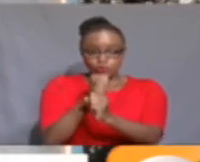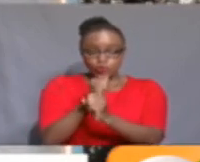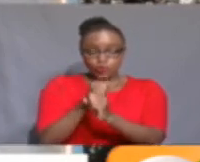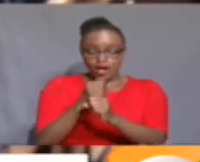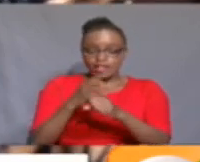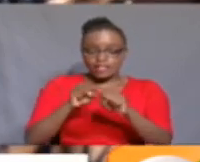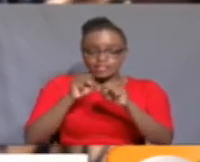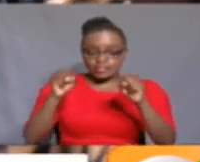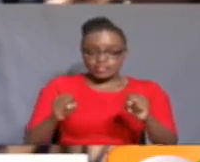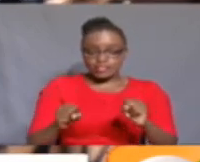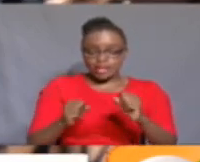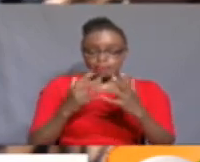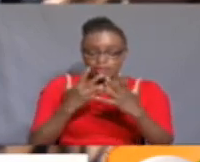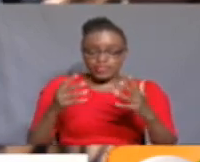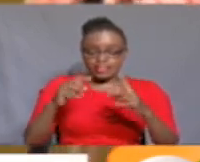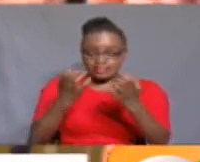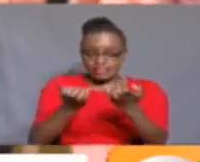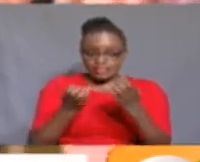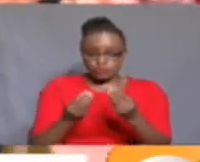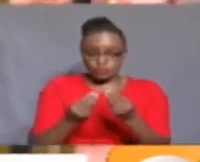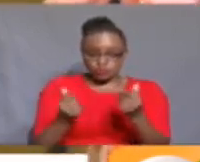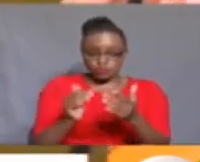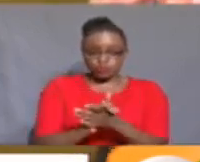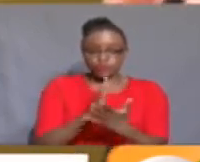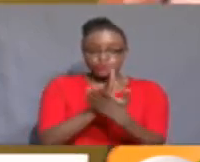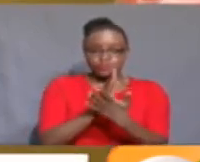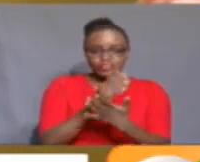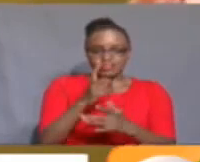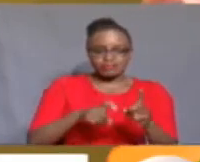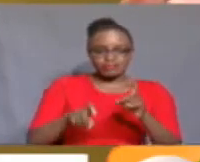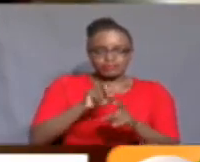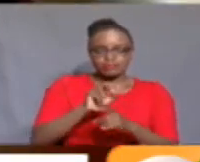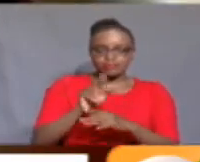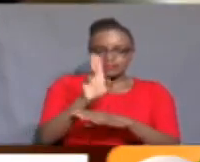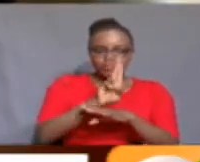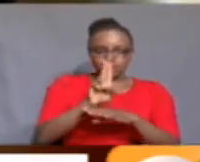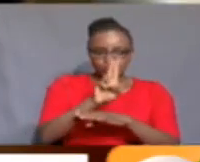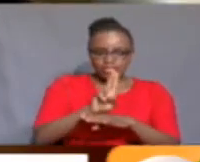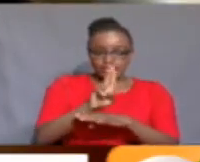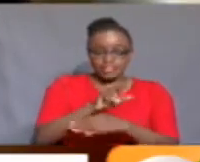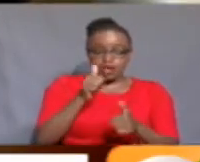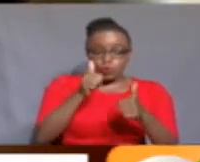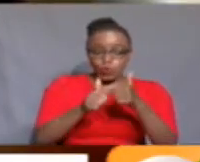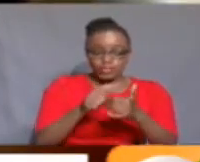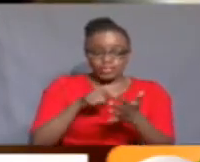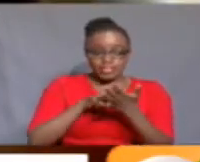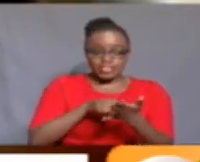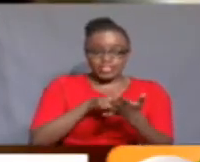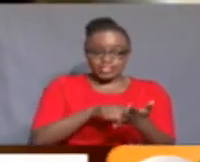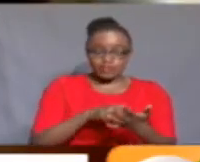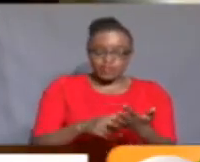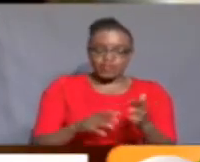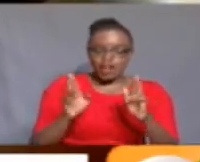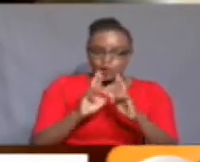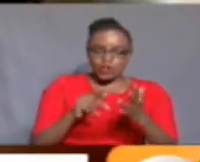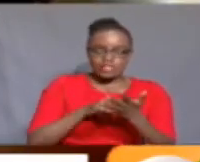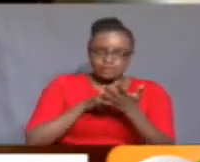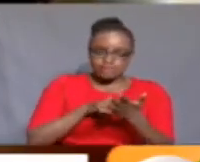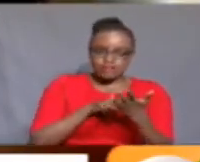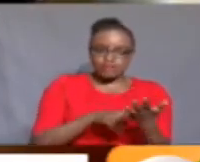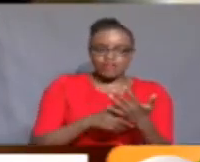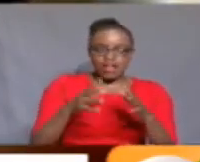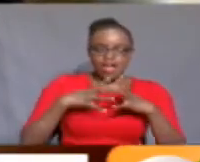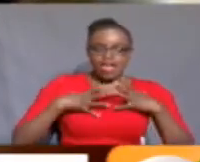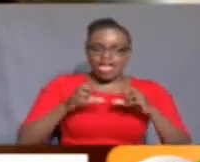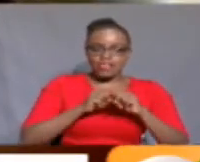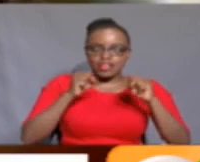systemic issues need to be dealt with. And that definitely increases utilization, which stresses an already stressed health system